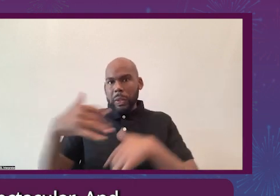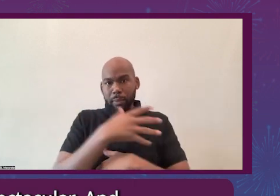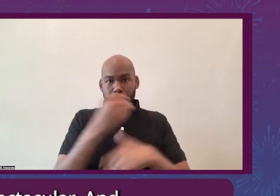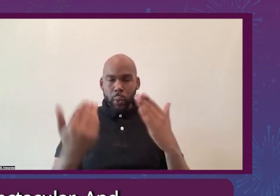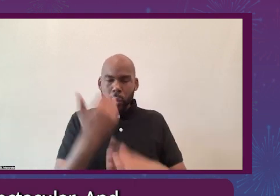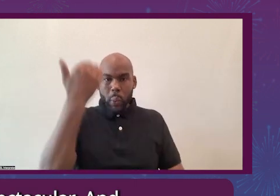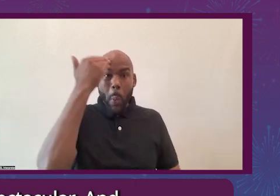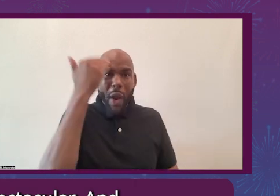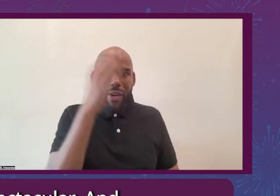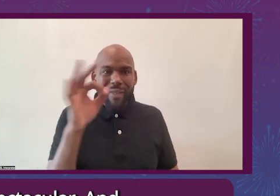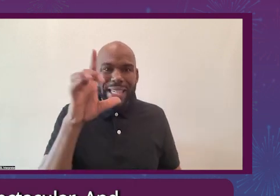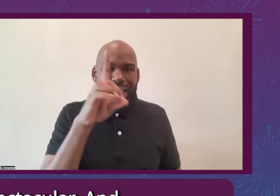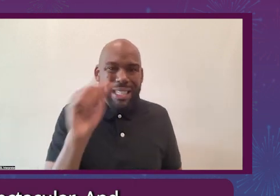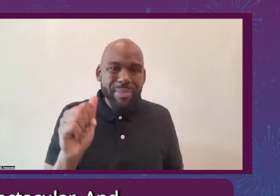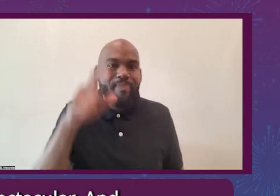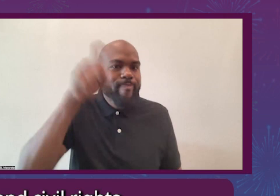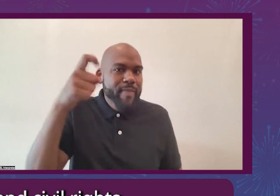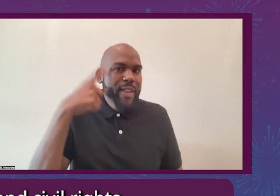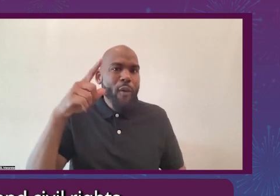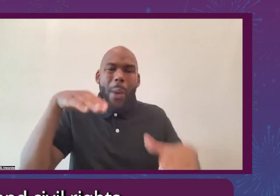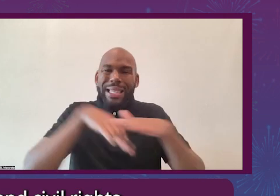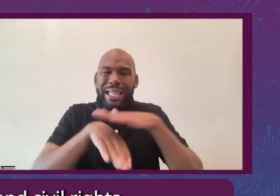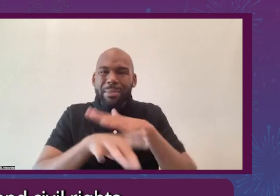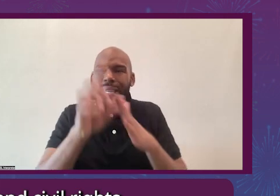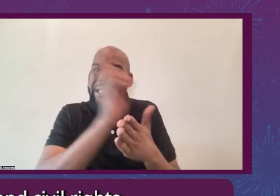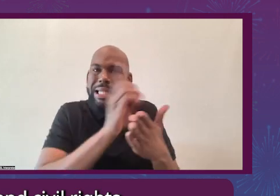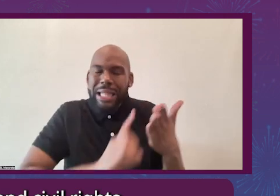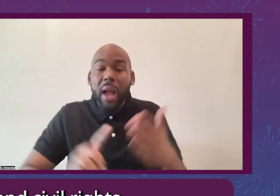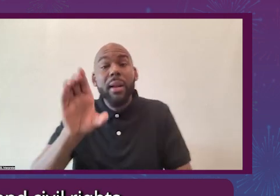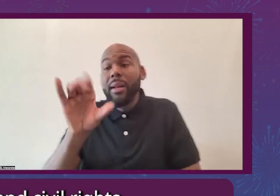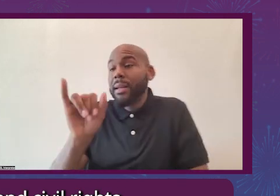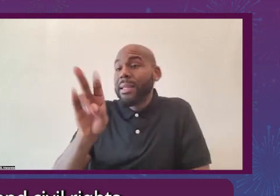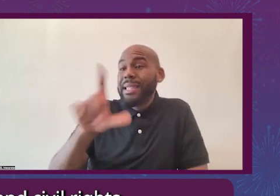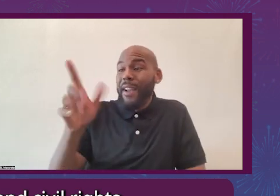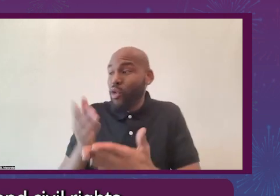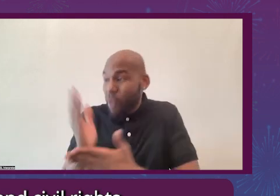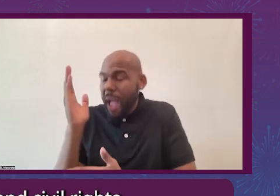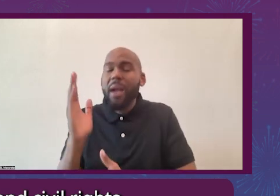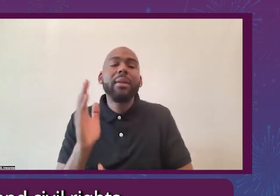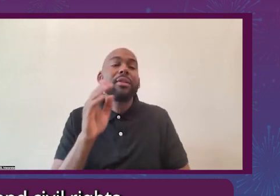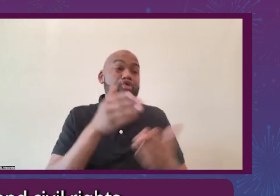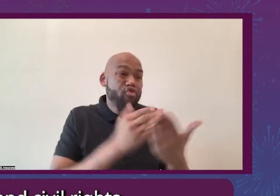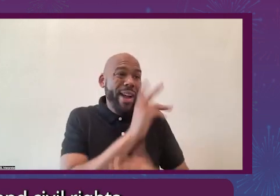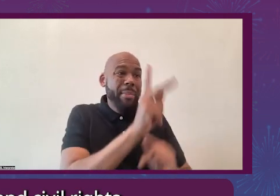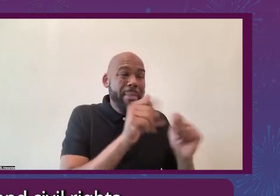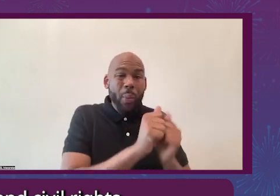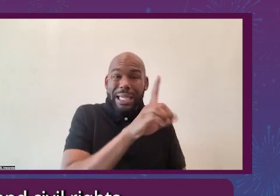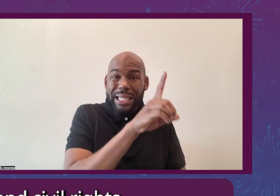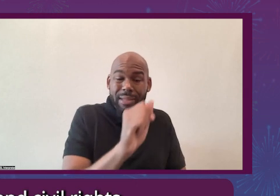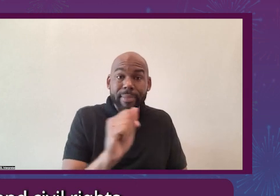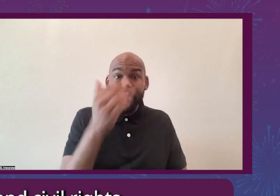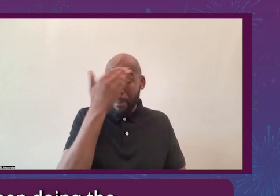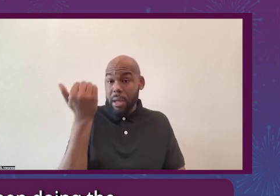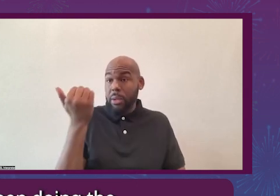awareness of disability and the need for accessible design and civil rights and rights of people with